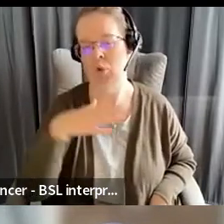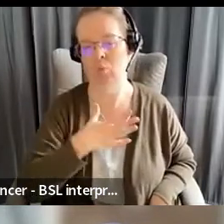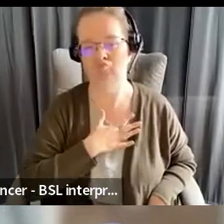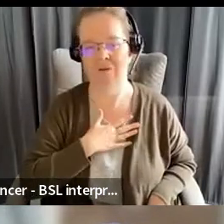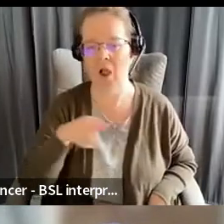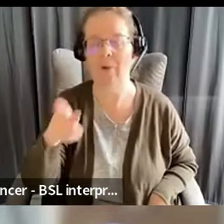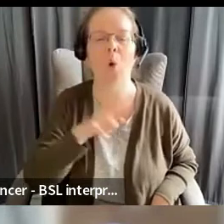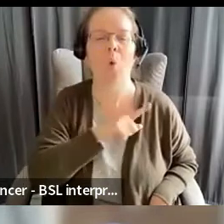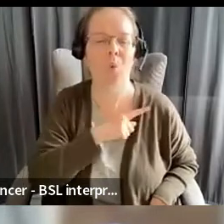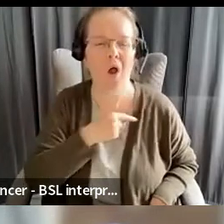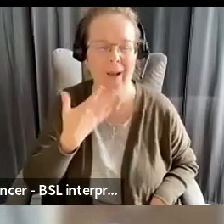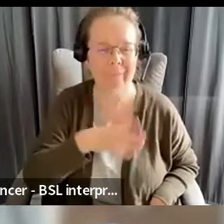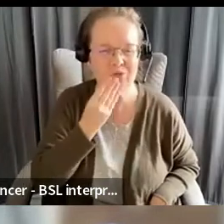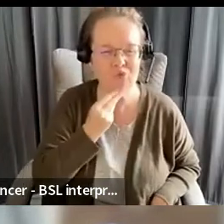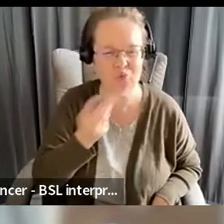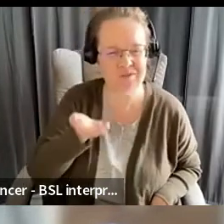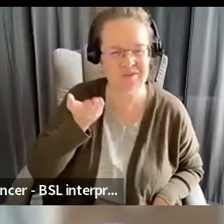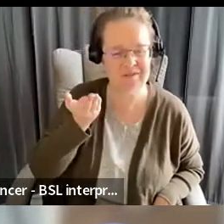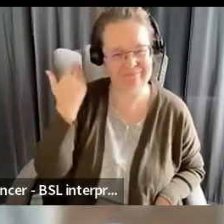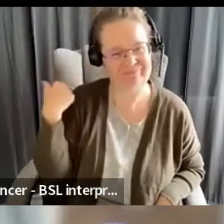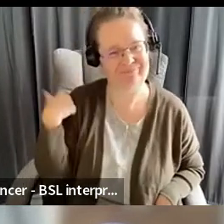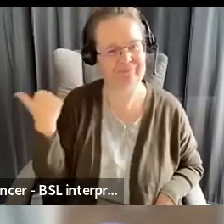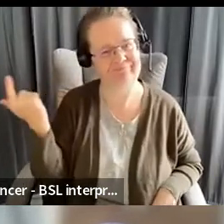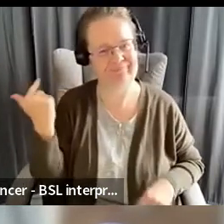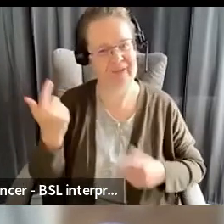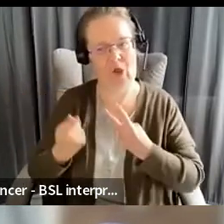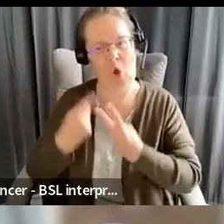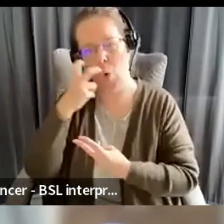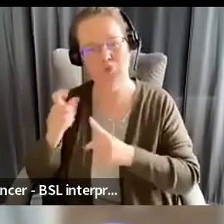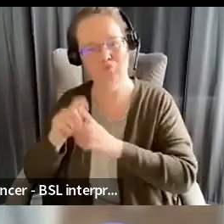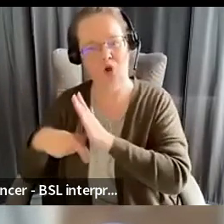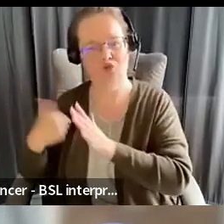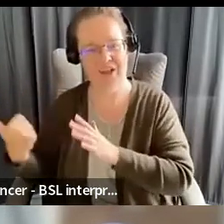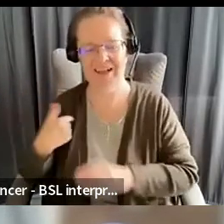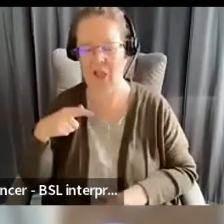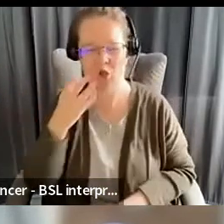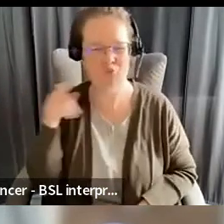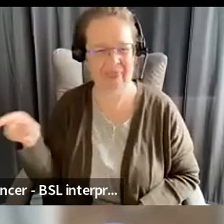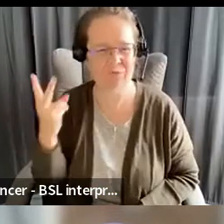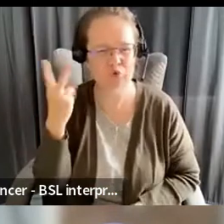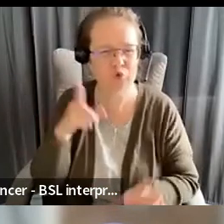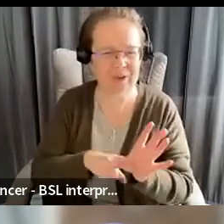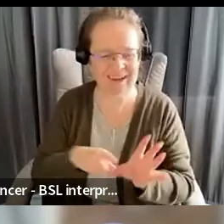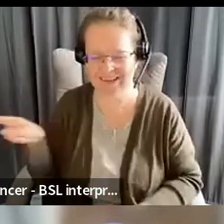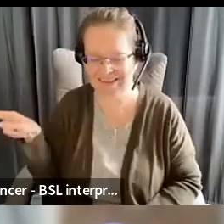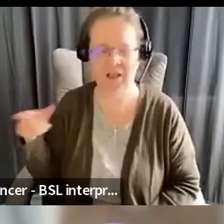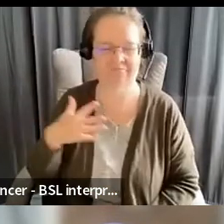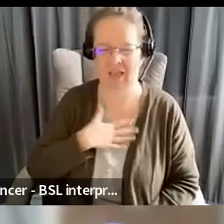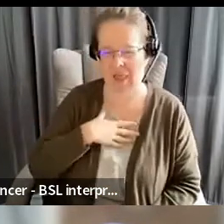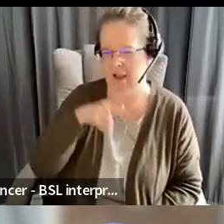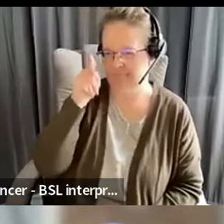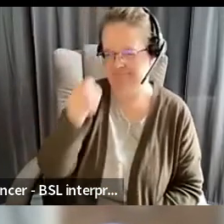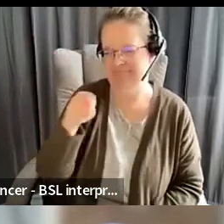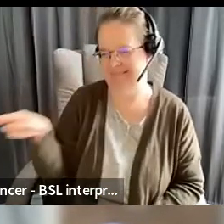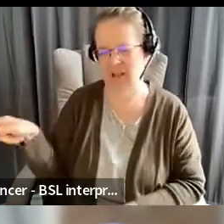used them in my previous, on my previous assignment, I knew like for 2 years, I didn't have any difficulty with